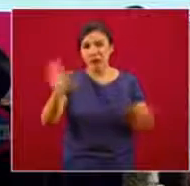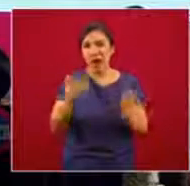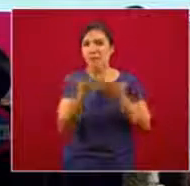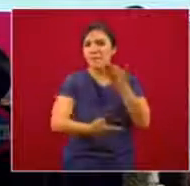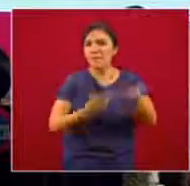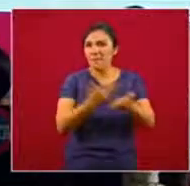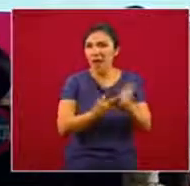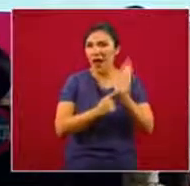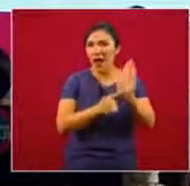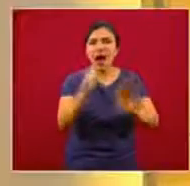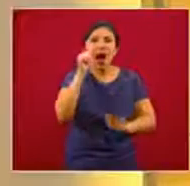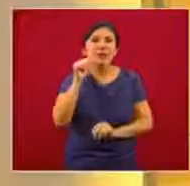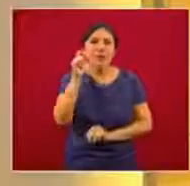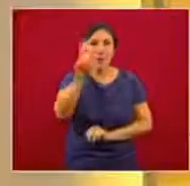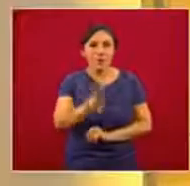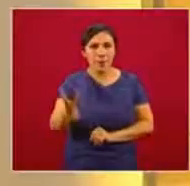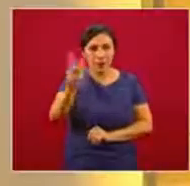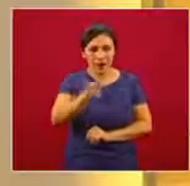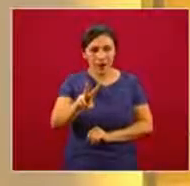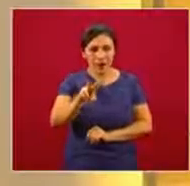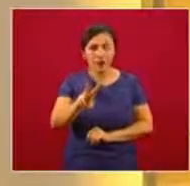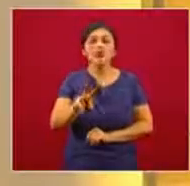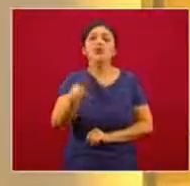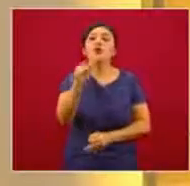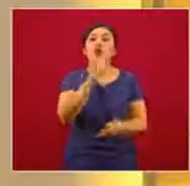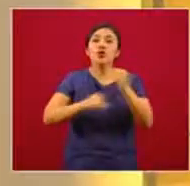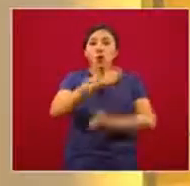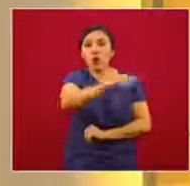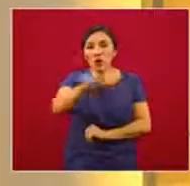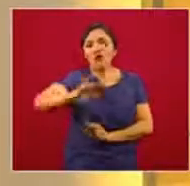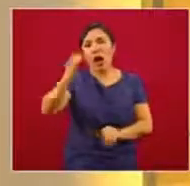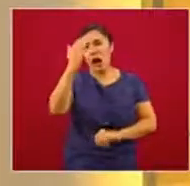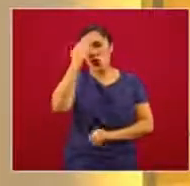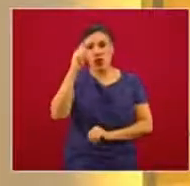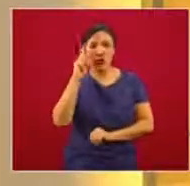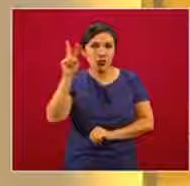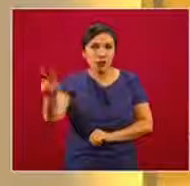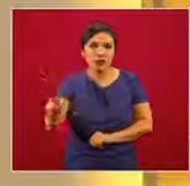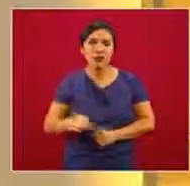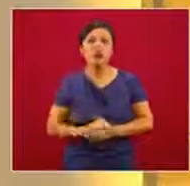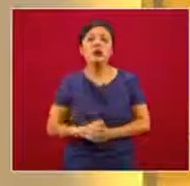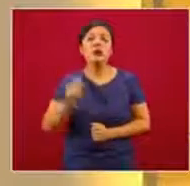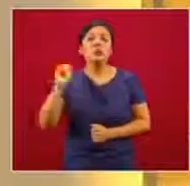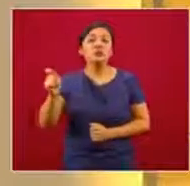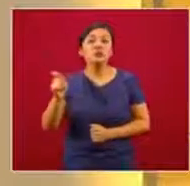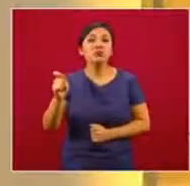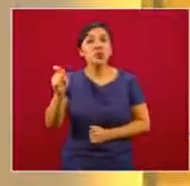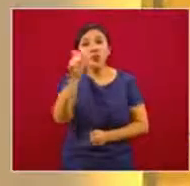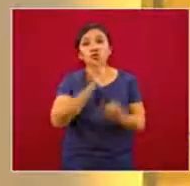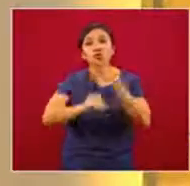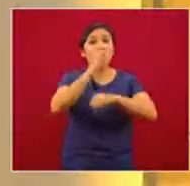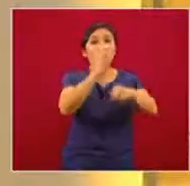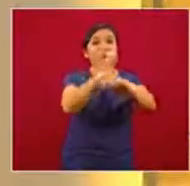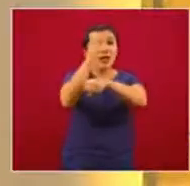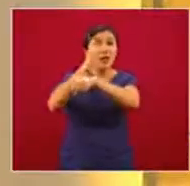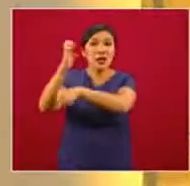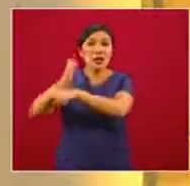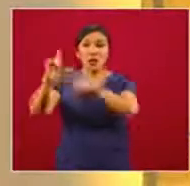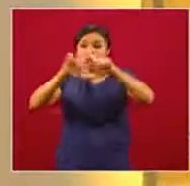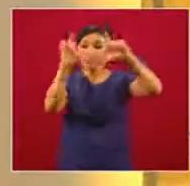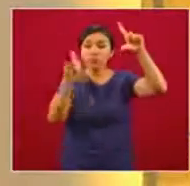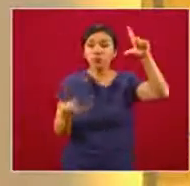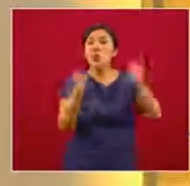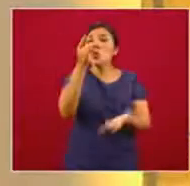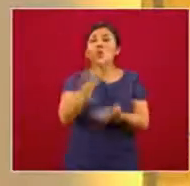COVID, the risk stoplight that was presented last Friday here, that you all know, where